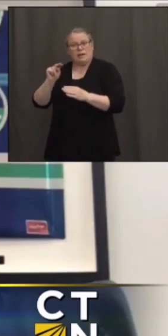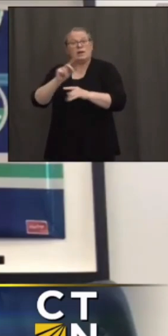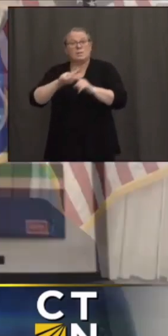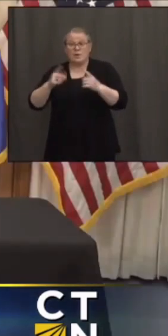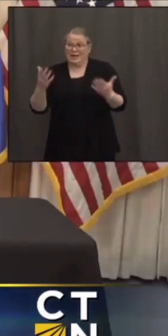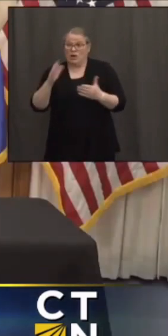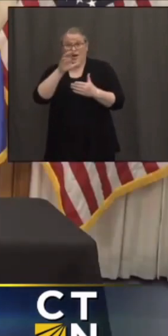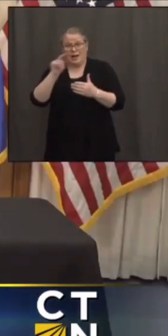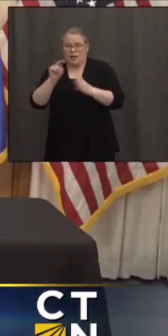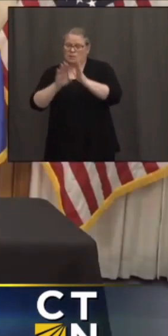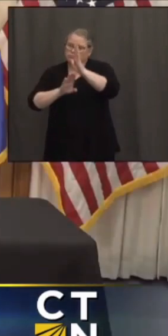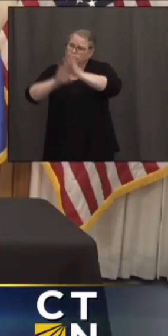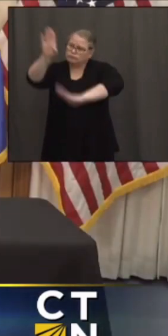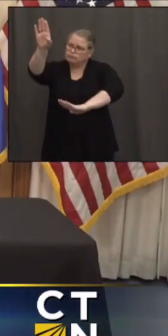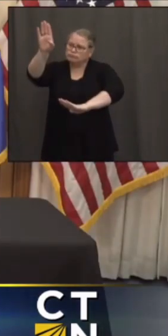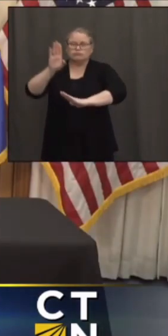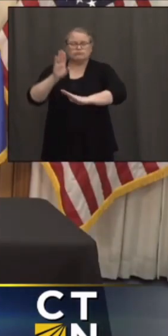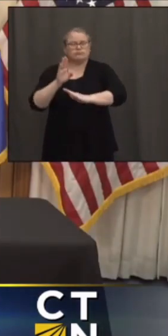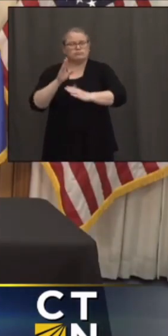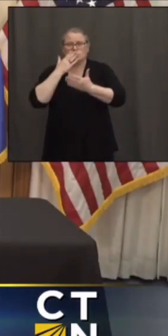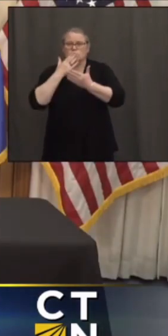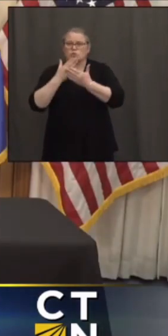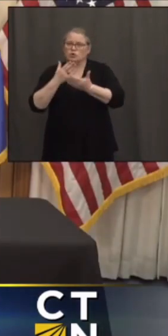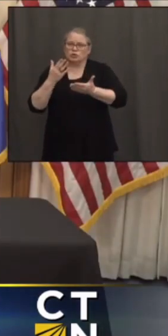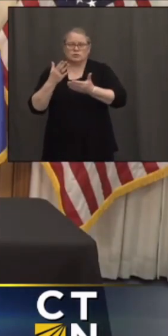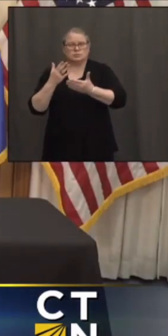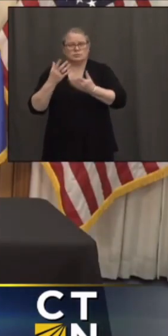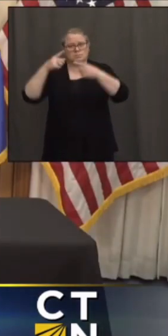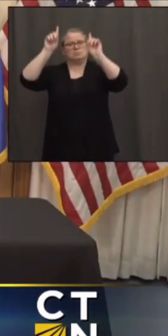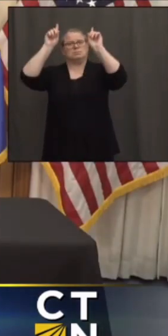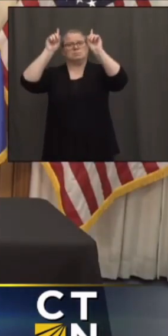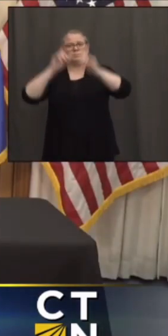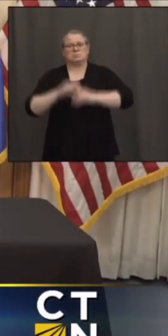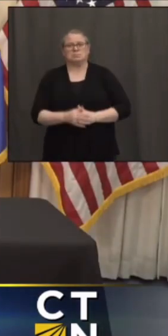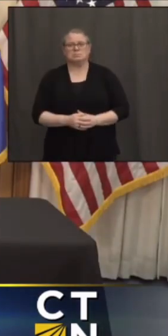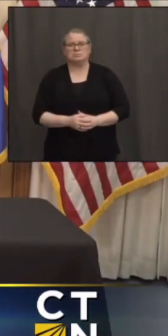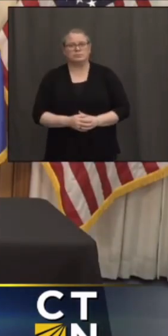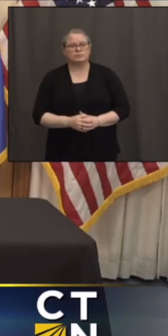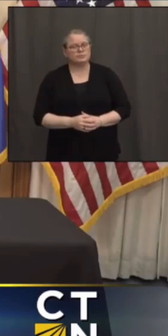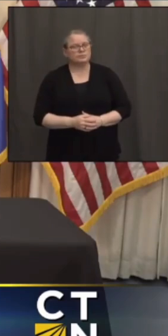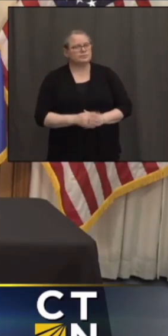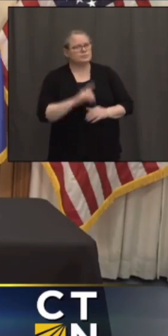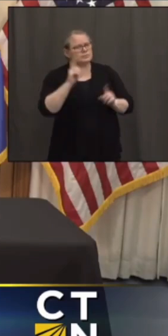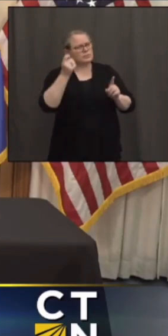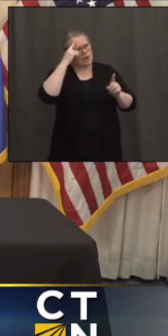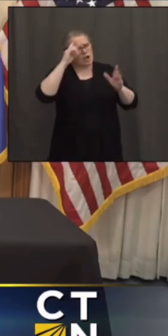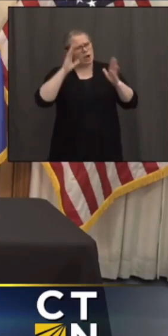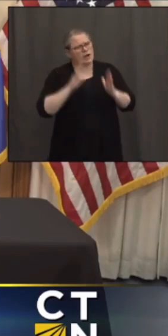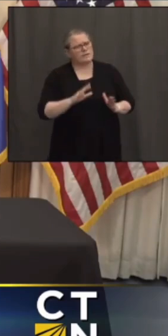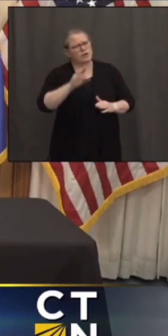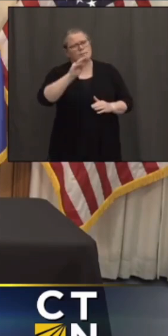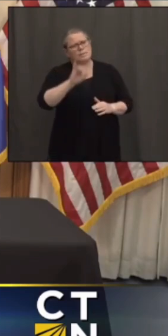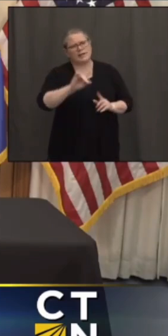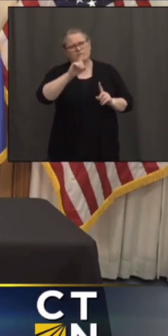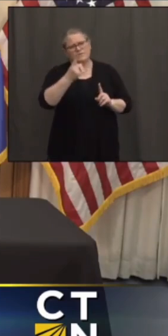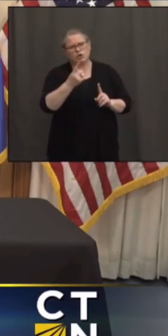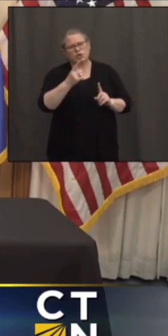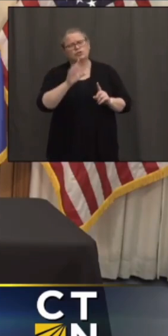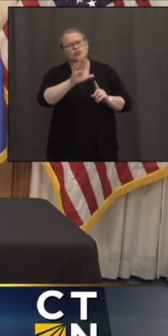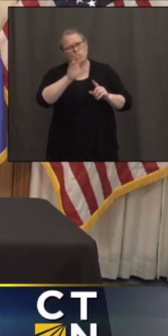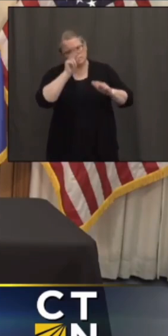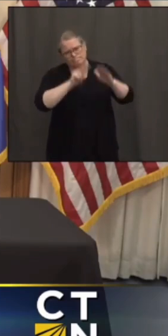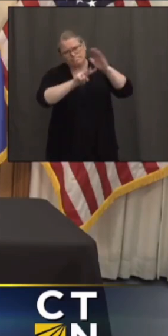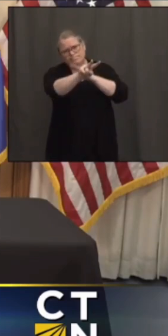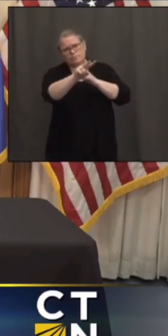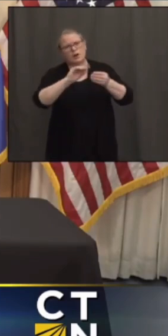run. Governor, what is the assumption as far as vaccination rates on May 1st and then again on May